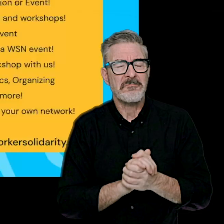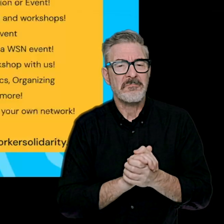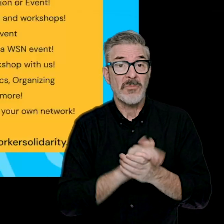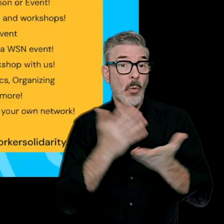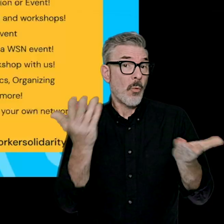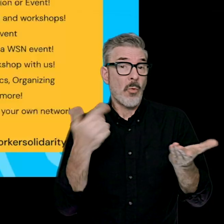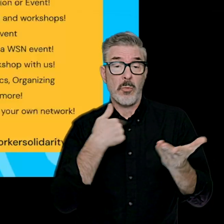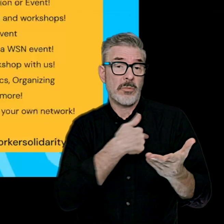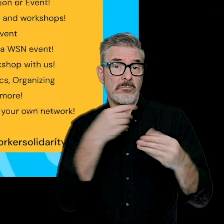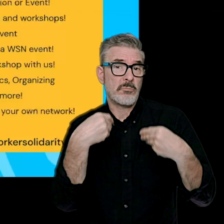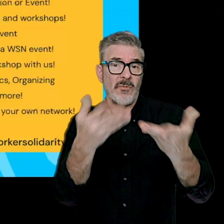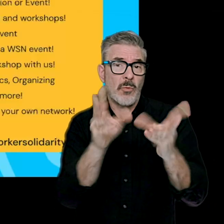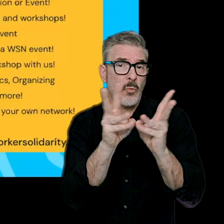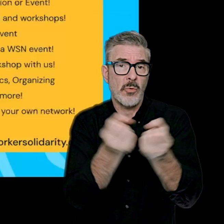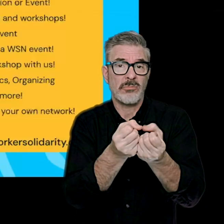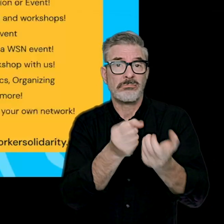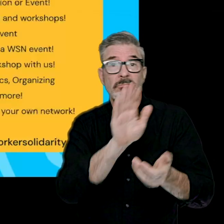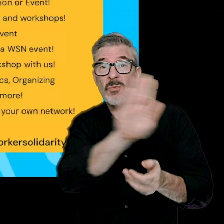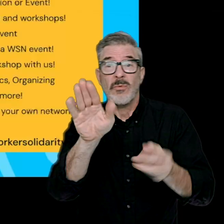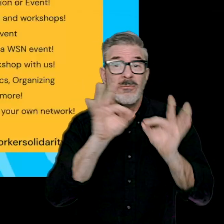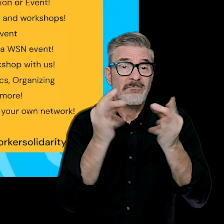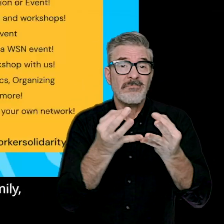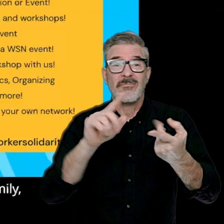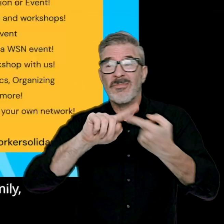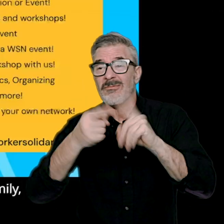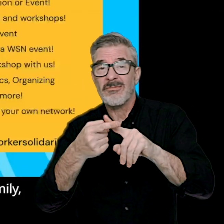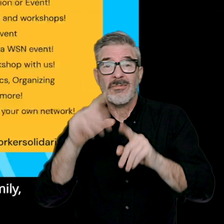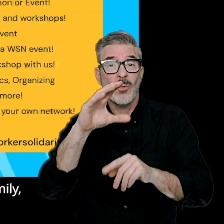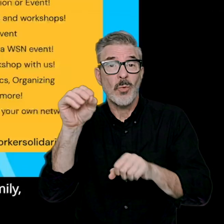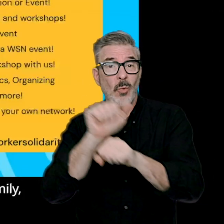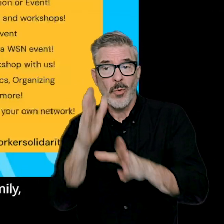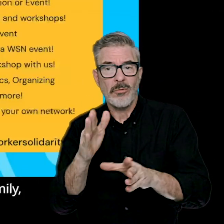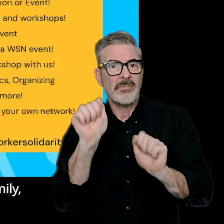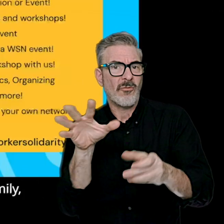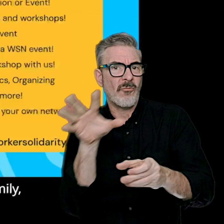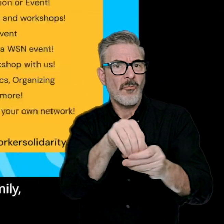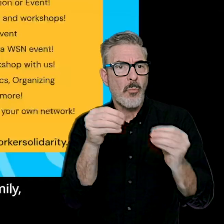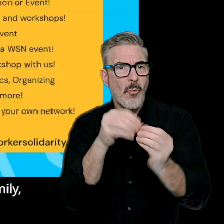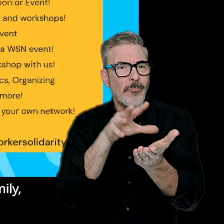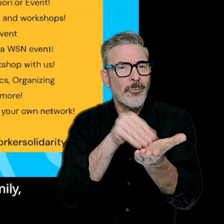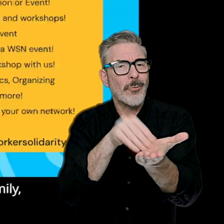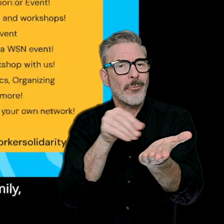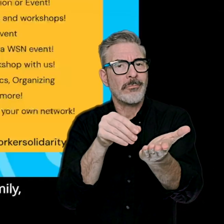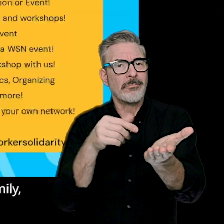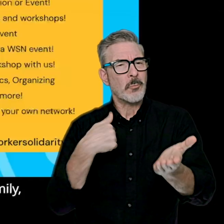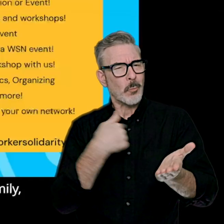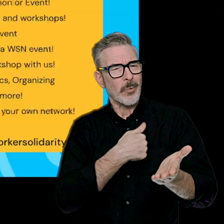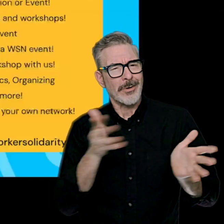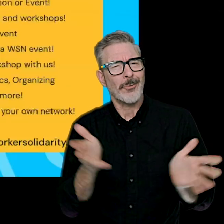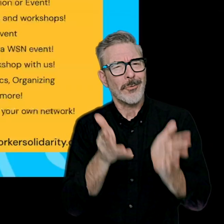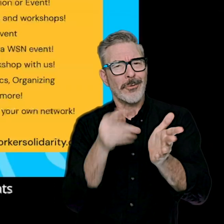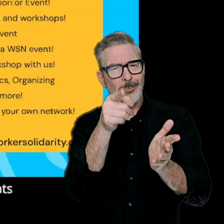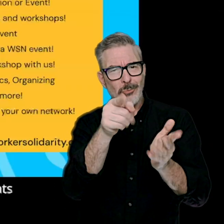organize an action or event together. We could host a workshop for your family, friends, or other